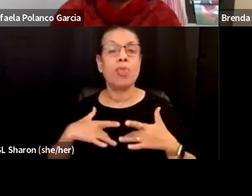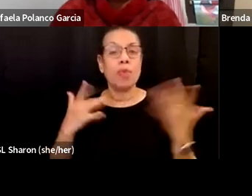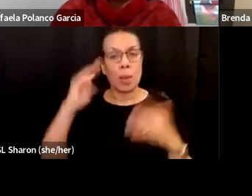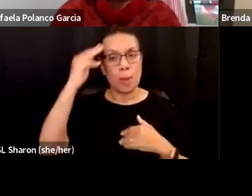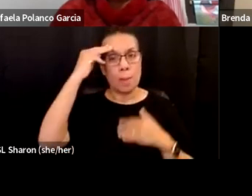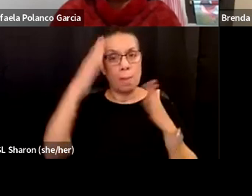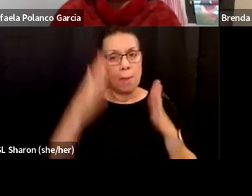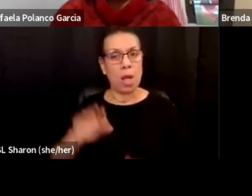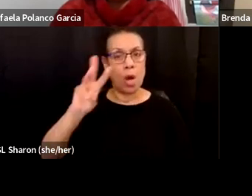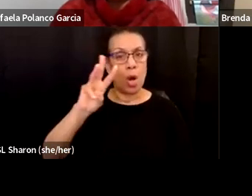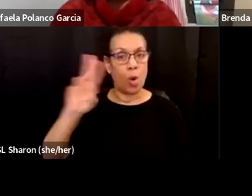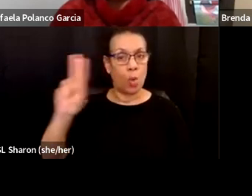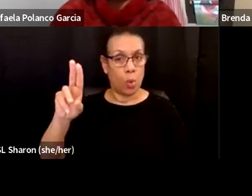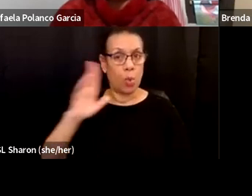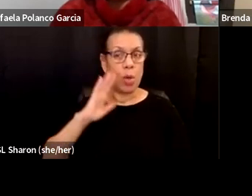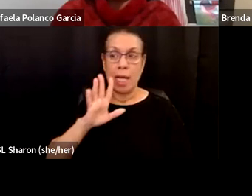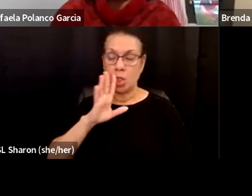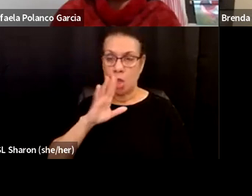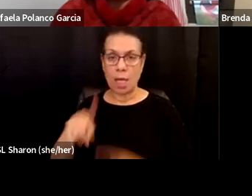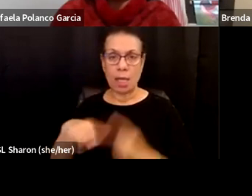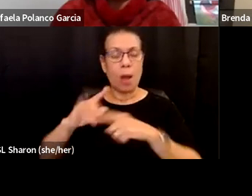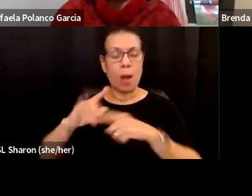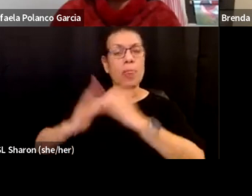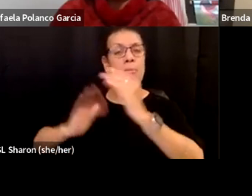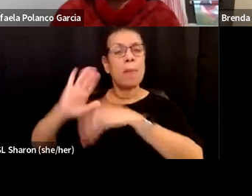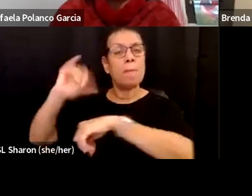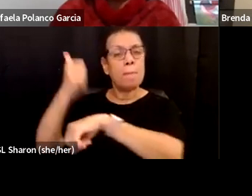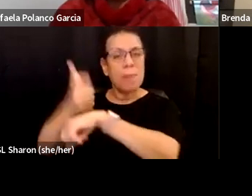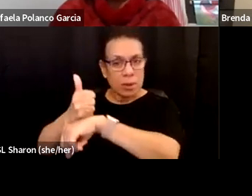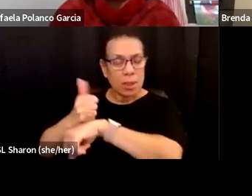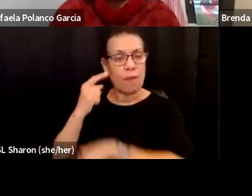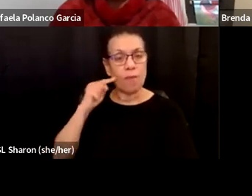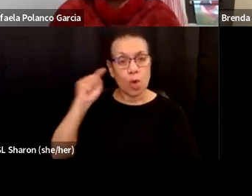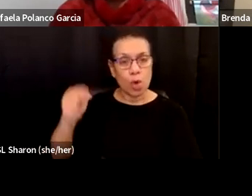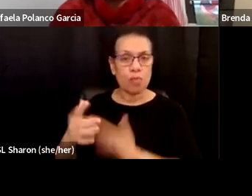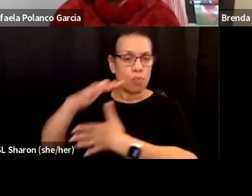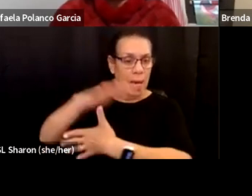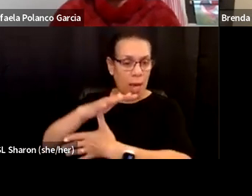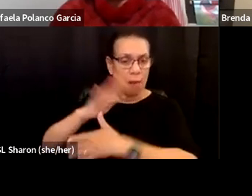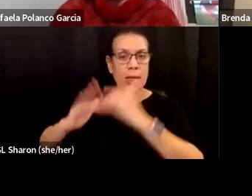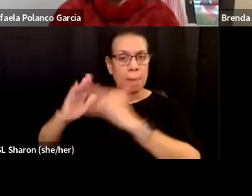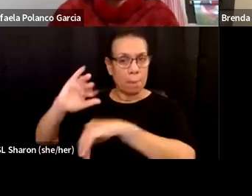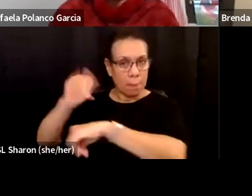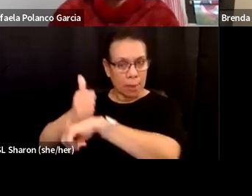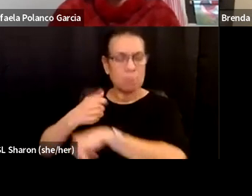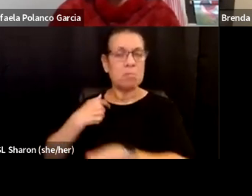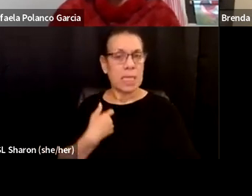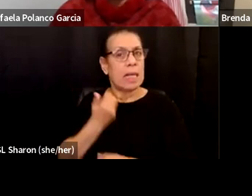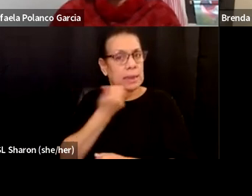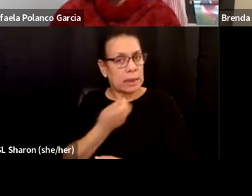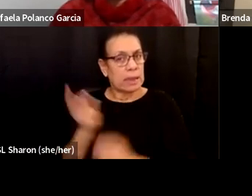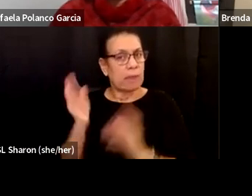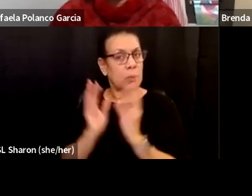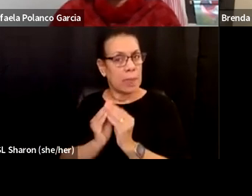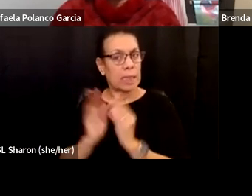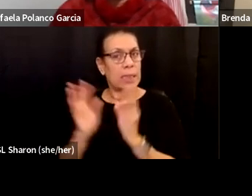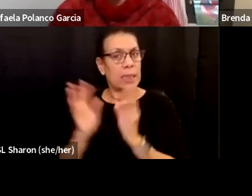has been speaking to the facilities um and that that's a priority for her i've had several meetings already with the mayor and